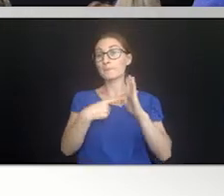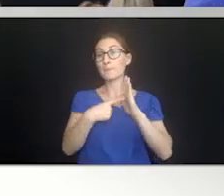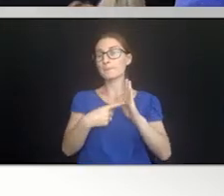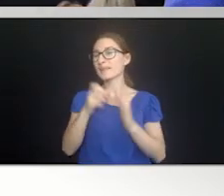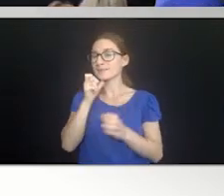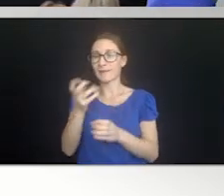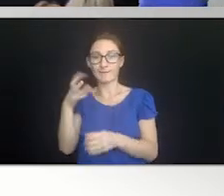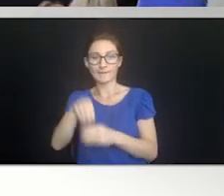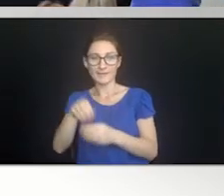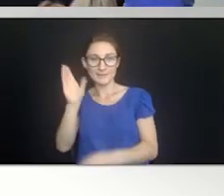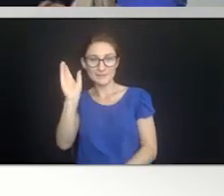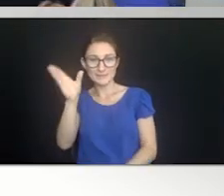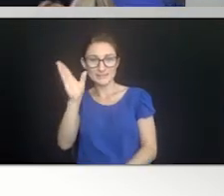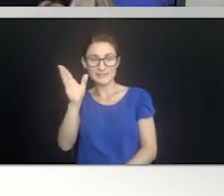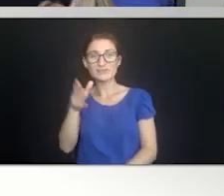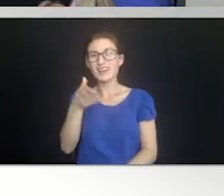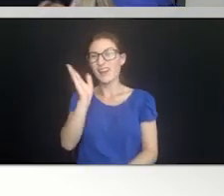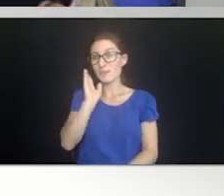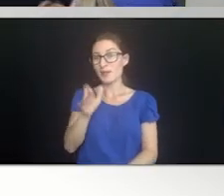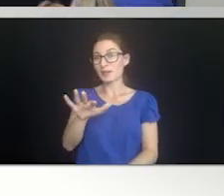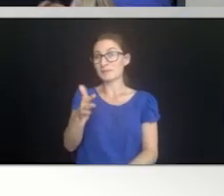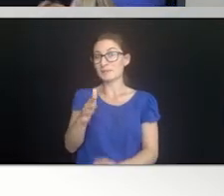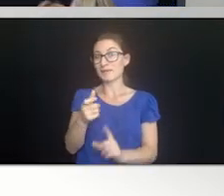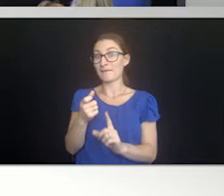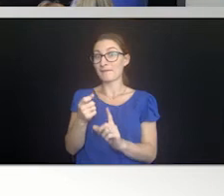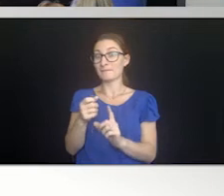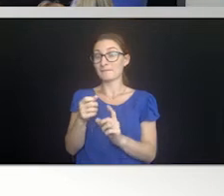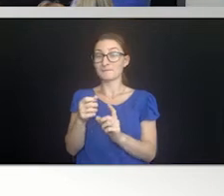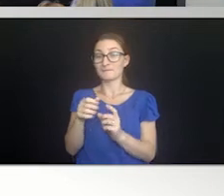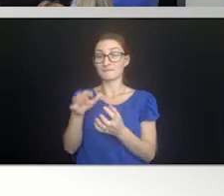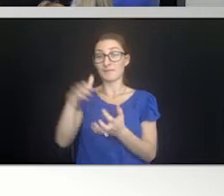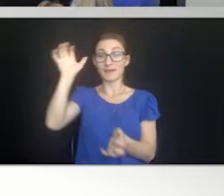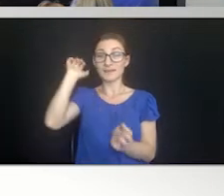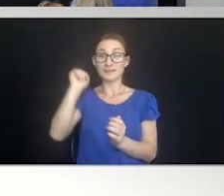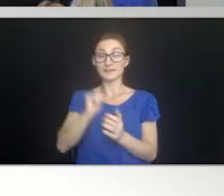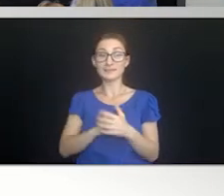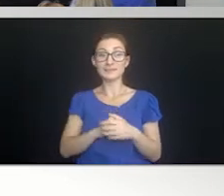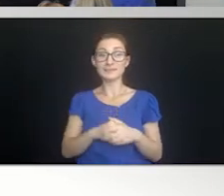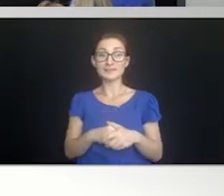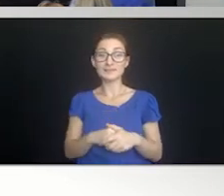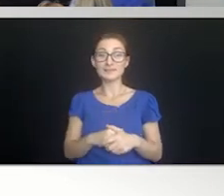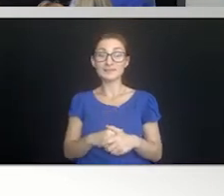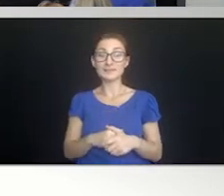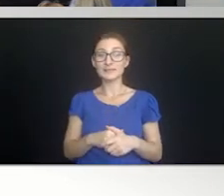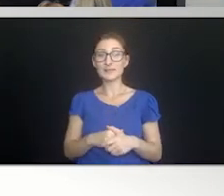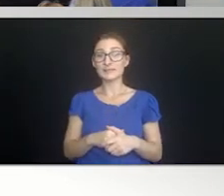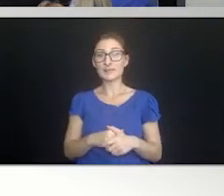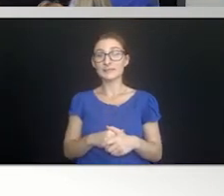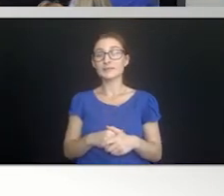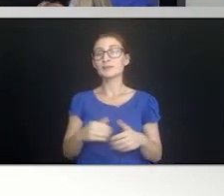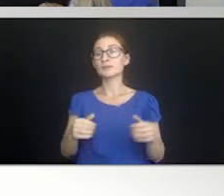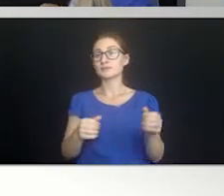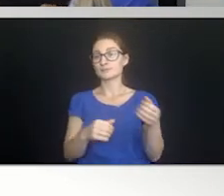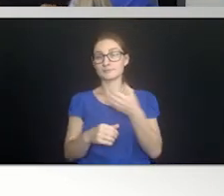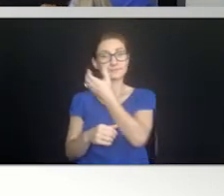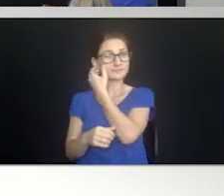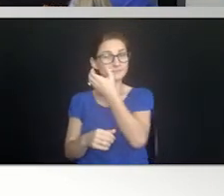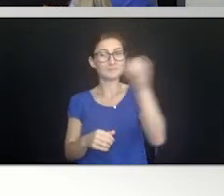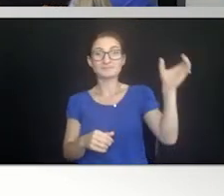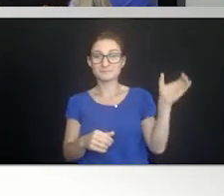we didn't put this in our presentation, I'm going to get a little funky here. This here is a